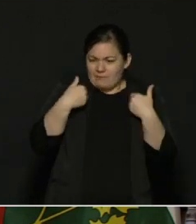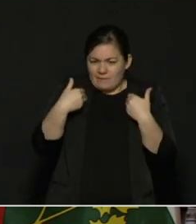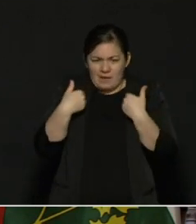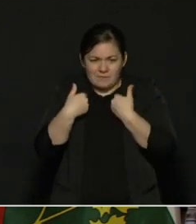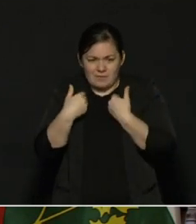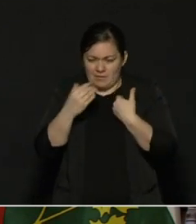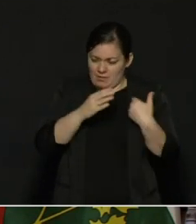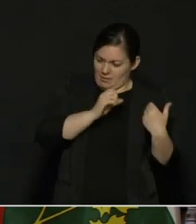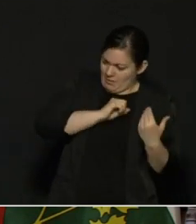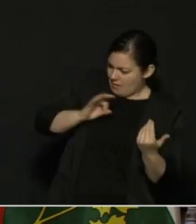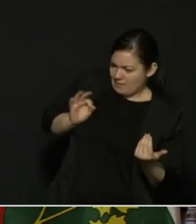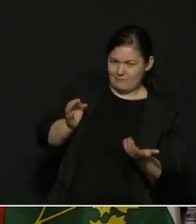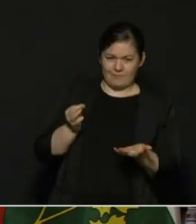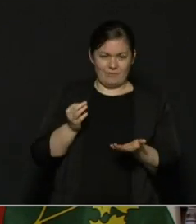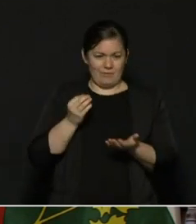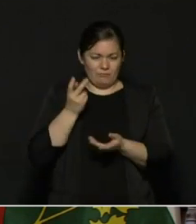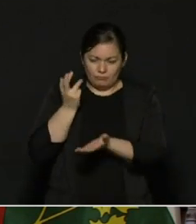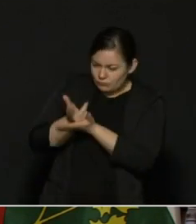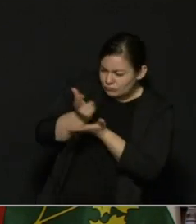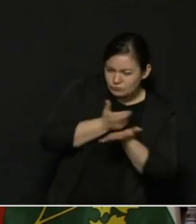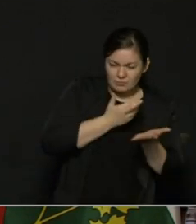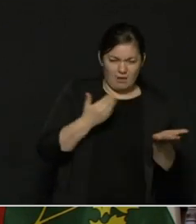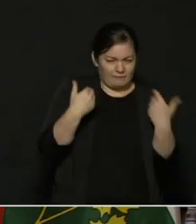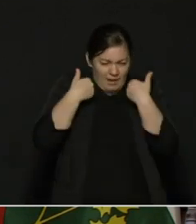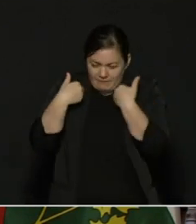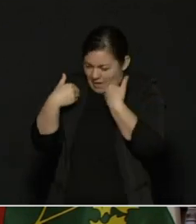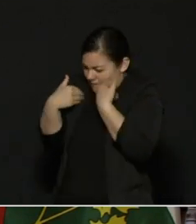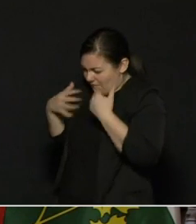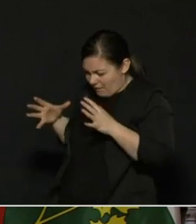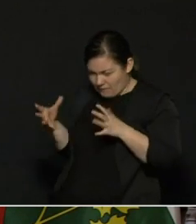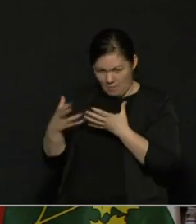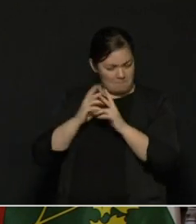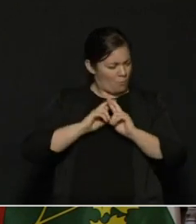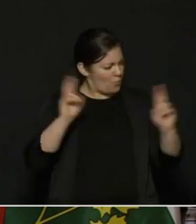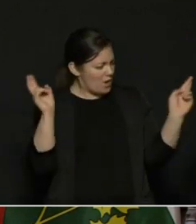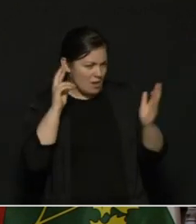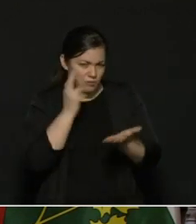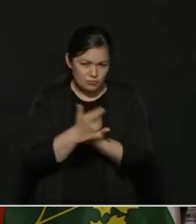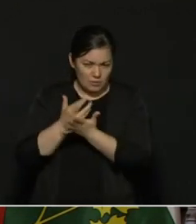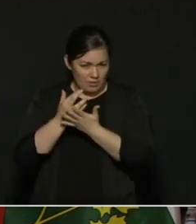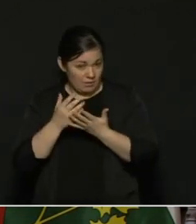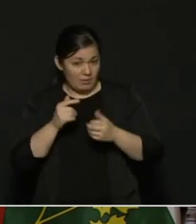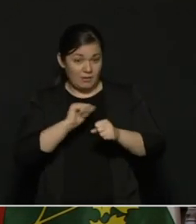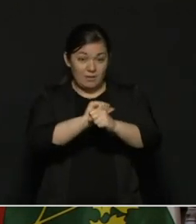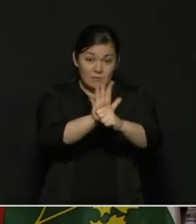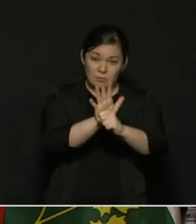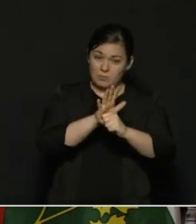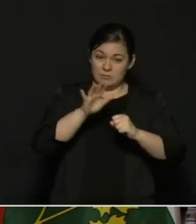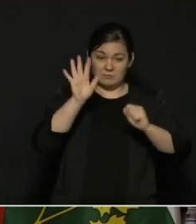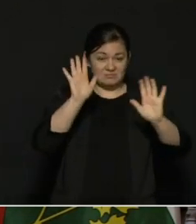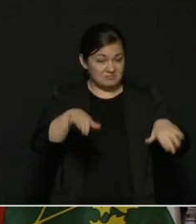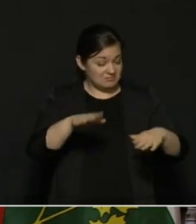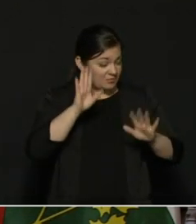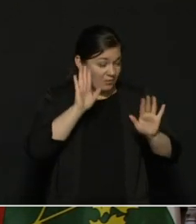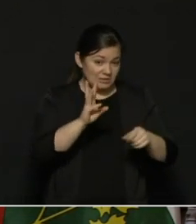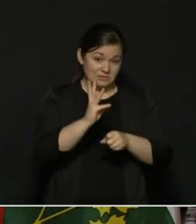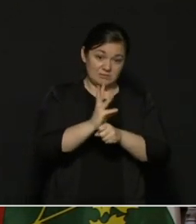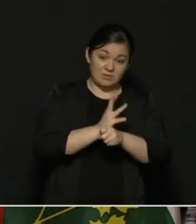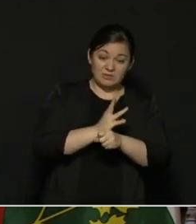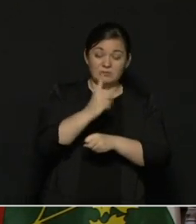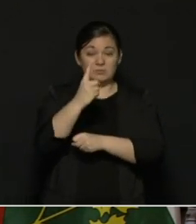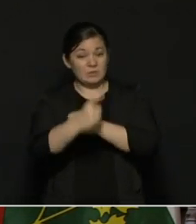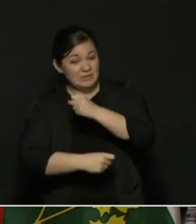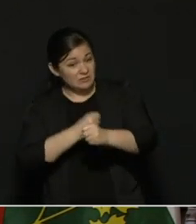really aggressively work at this, because it's going to be with us for the next 6 months to a year at least with COVID-19.